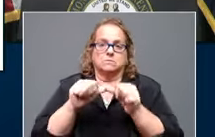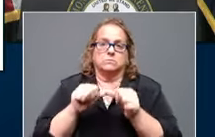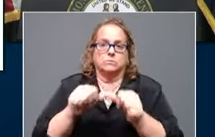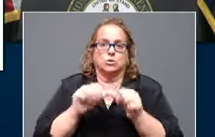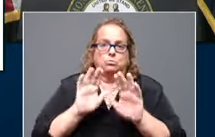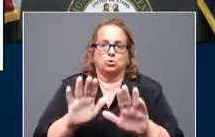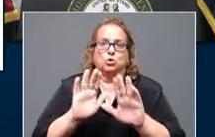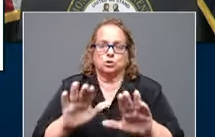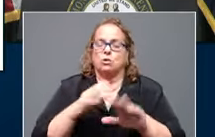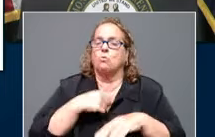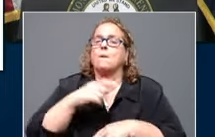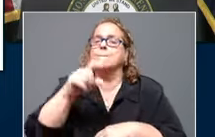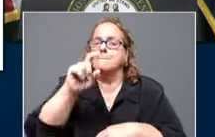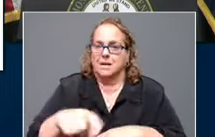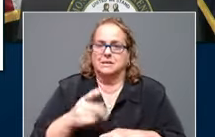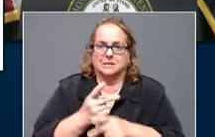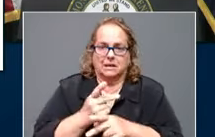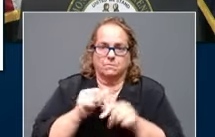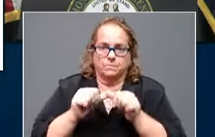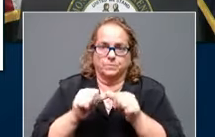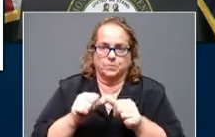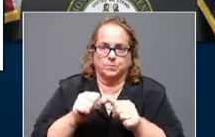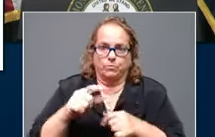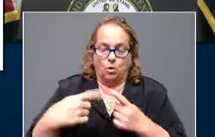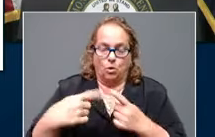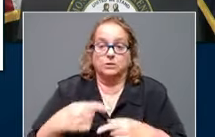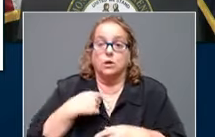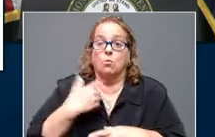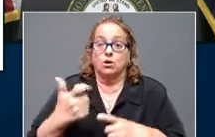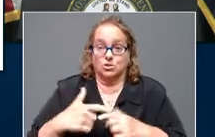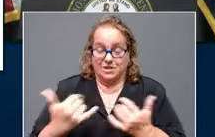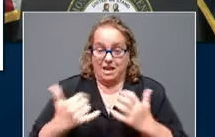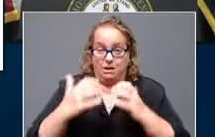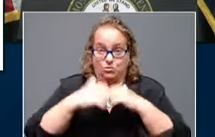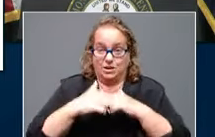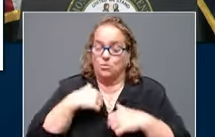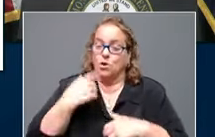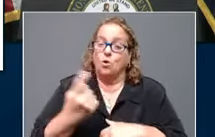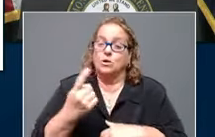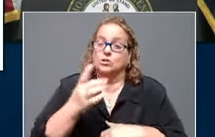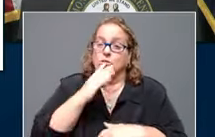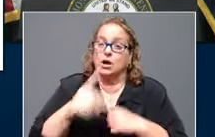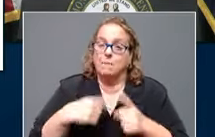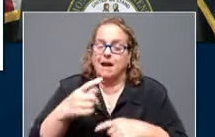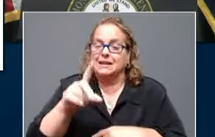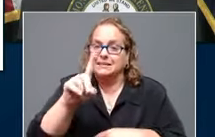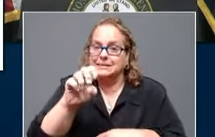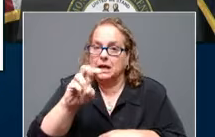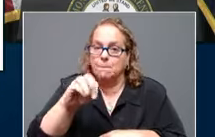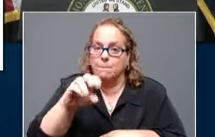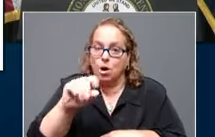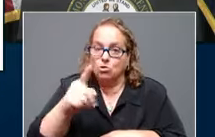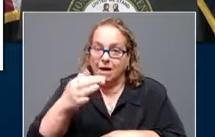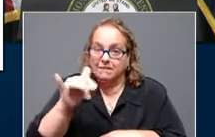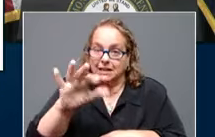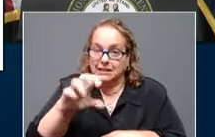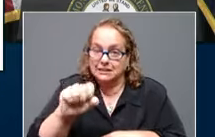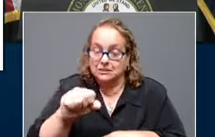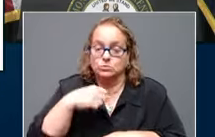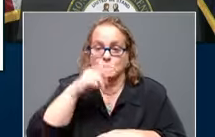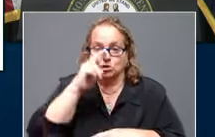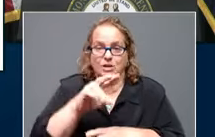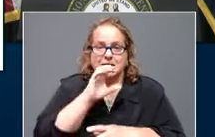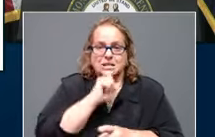total Kentuckians vaccinated. As you can see there, 18 years and older, we're still at 64%. Of